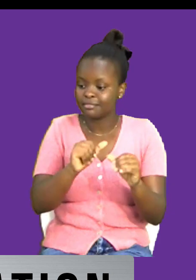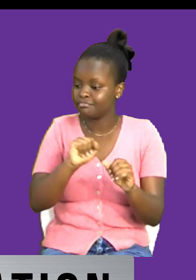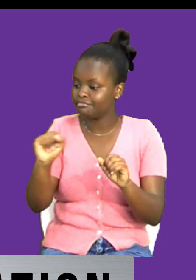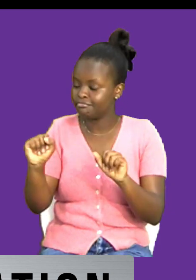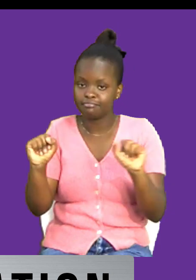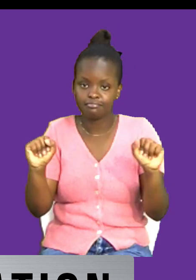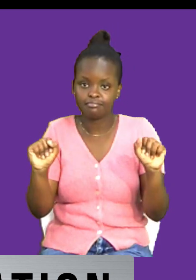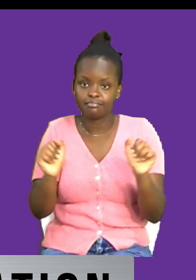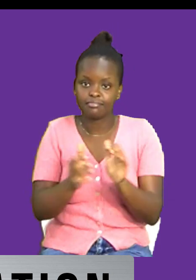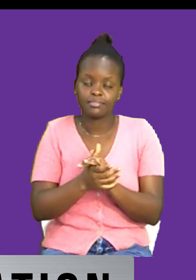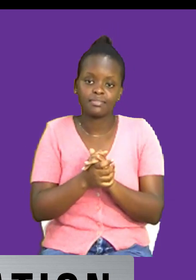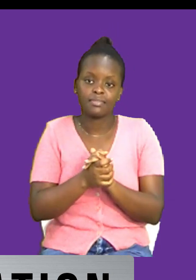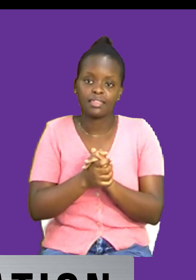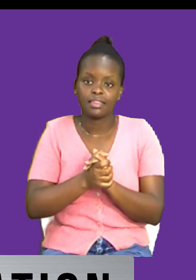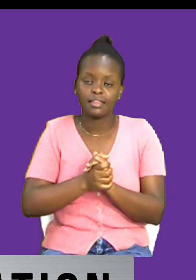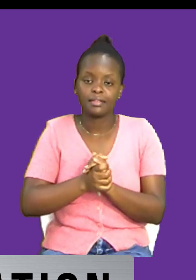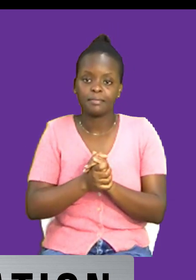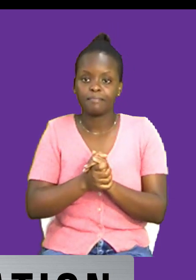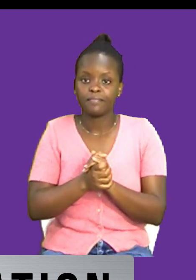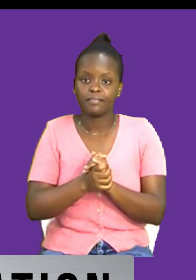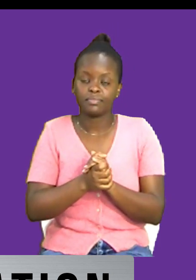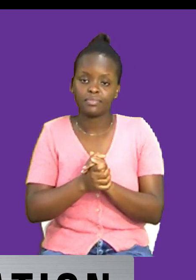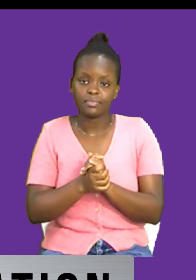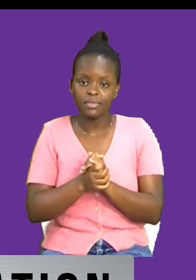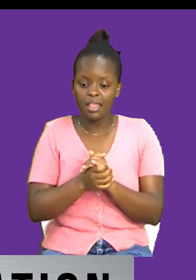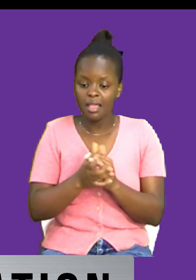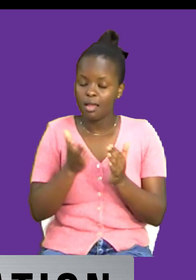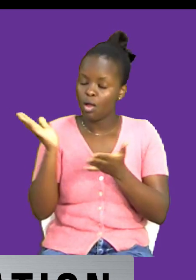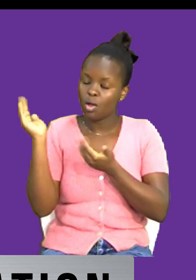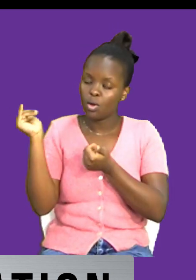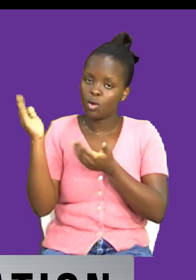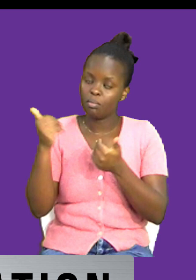problem comes in. And I really hope that we can find direction in